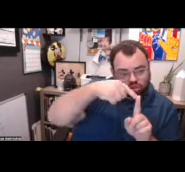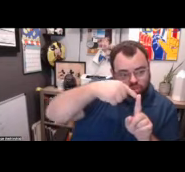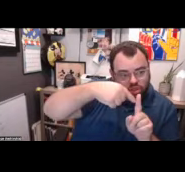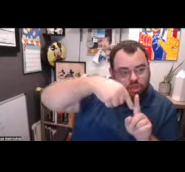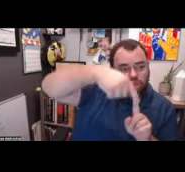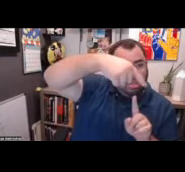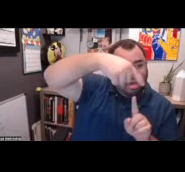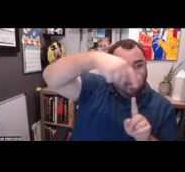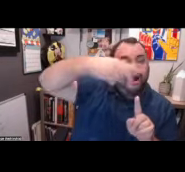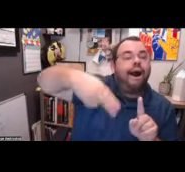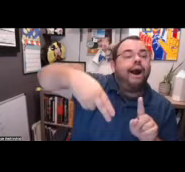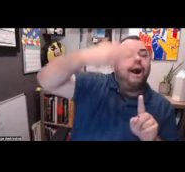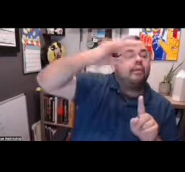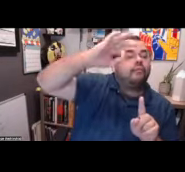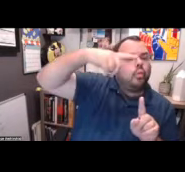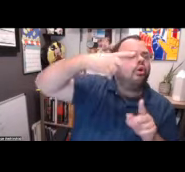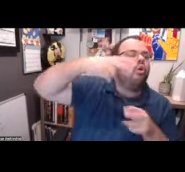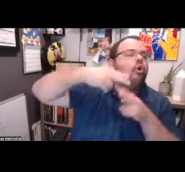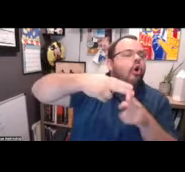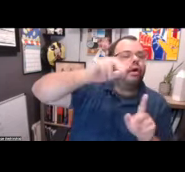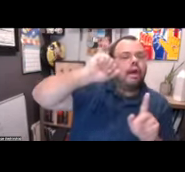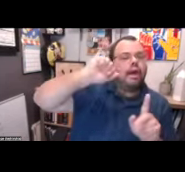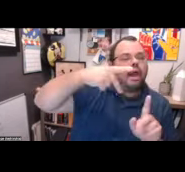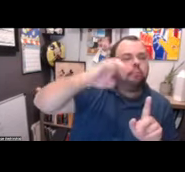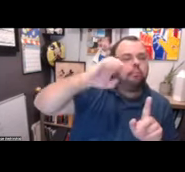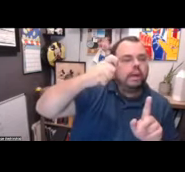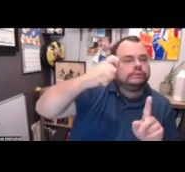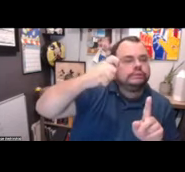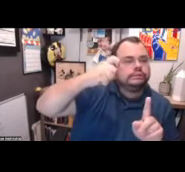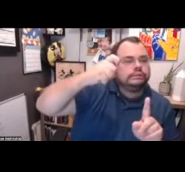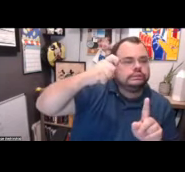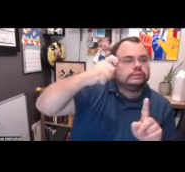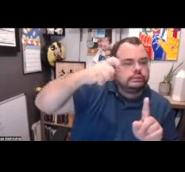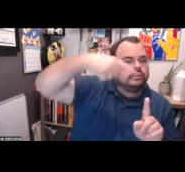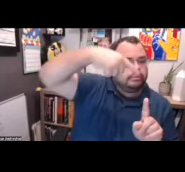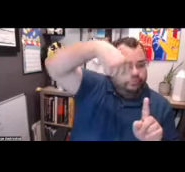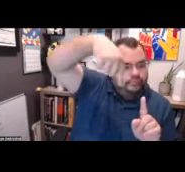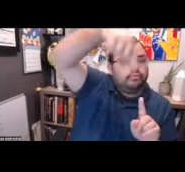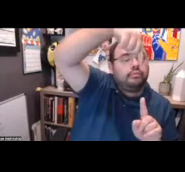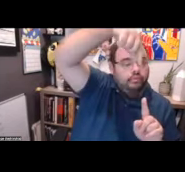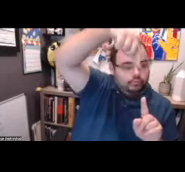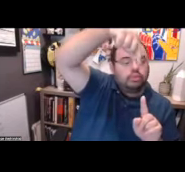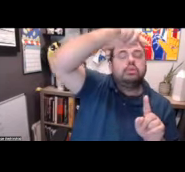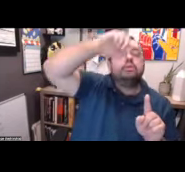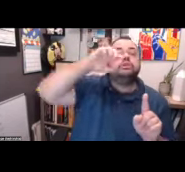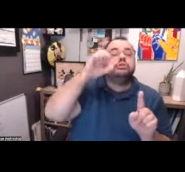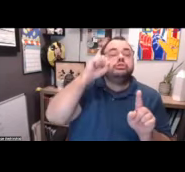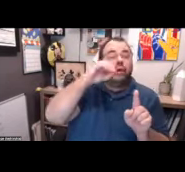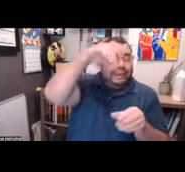basal is what it goes. So it goes all the way to the high frequency, which is the apex.